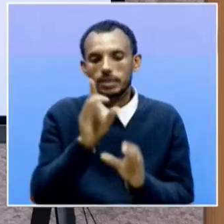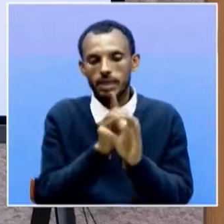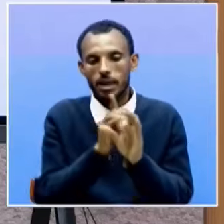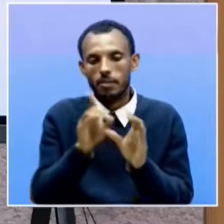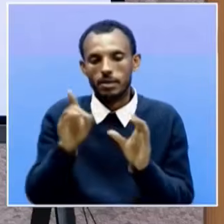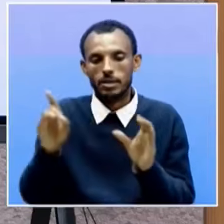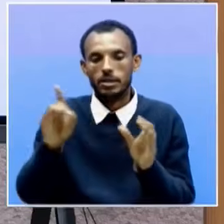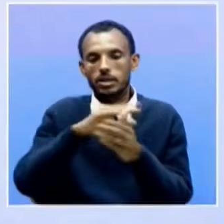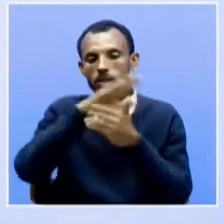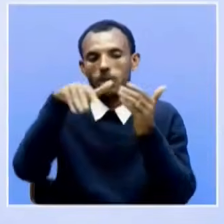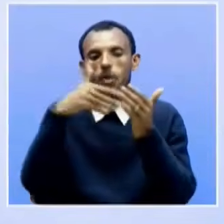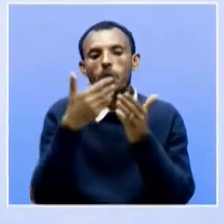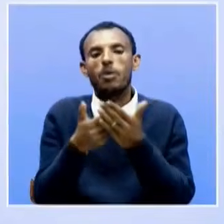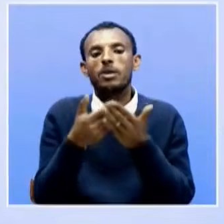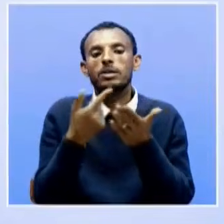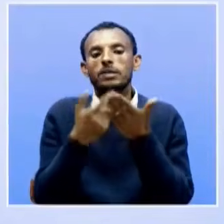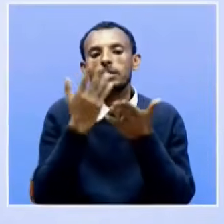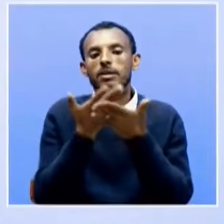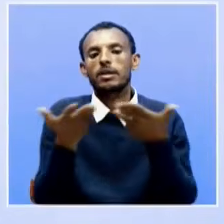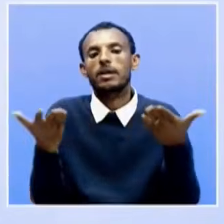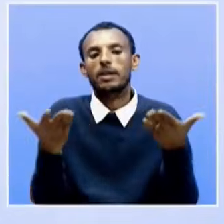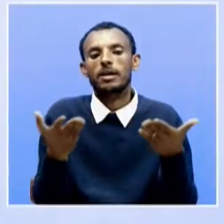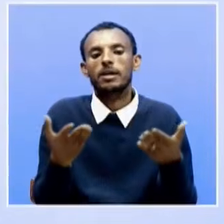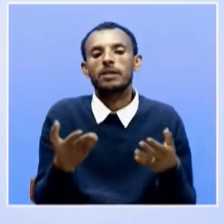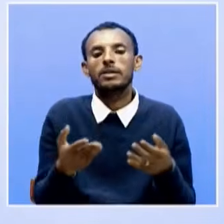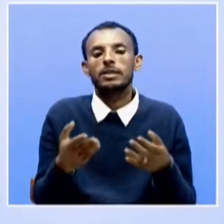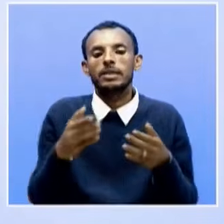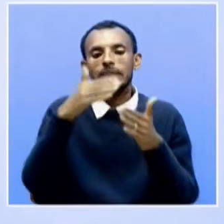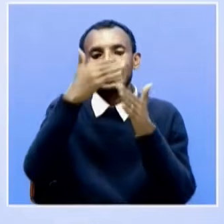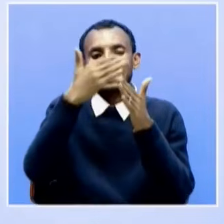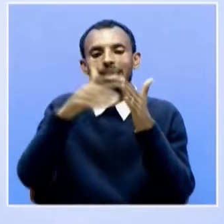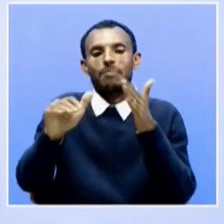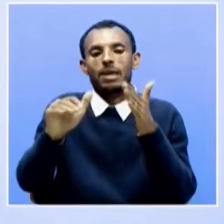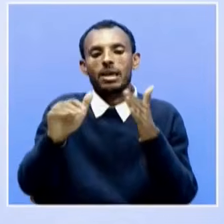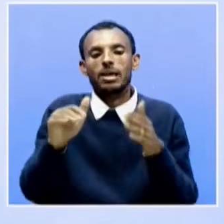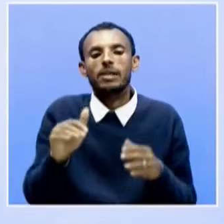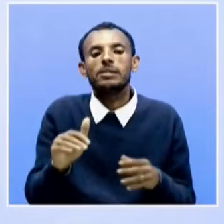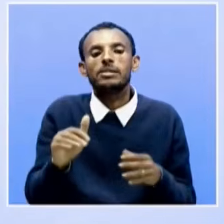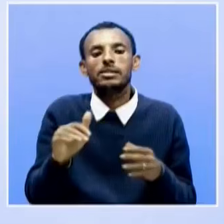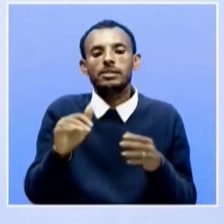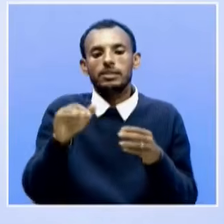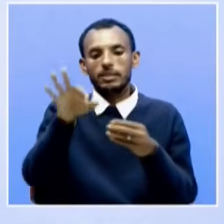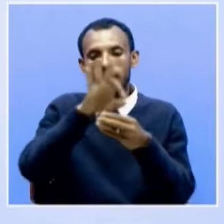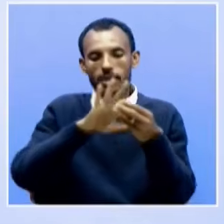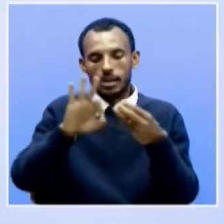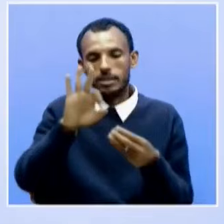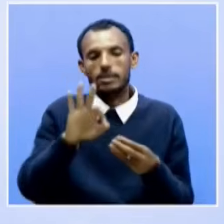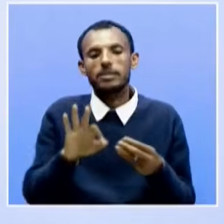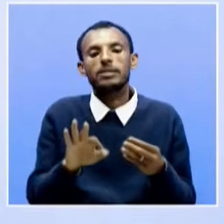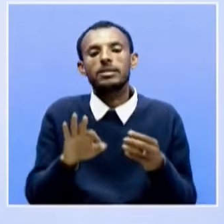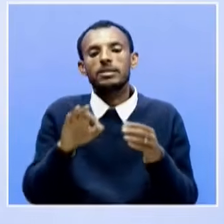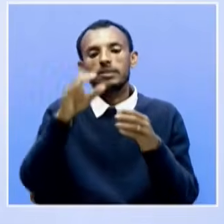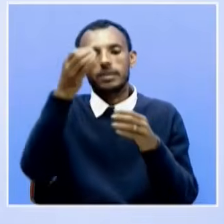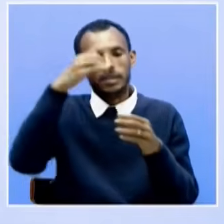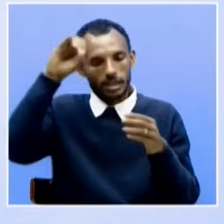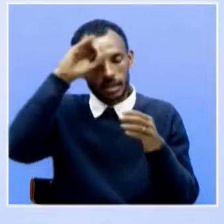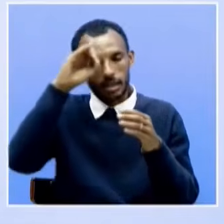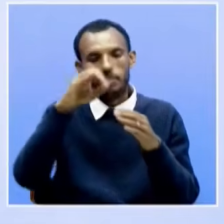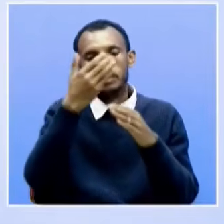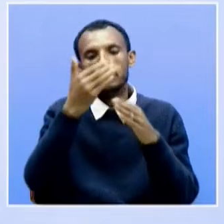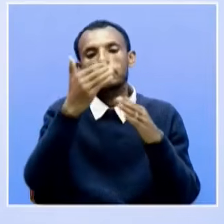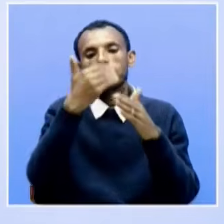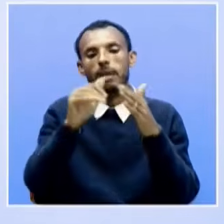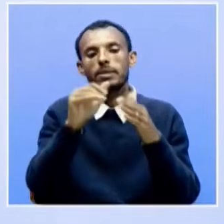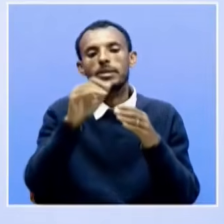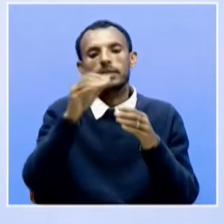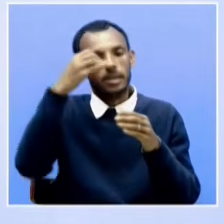the whole this thing becomes a semicircle, okay? The degree measure of a semicircle is 180